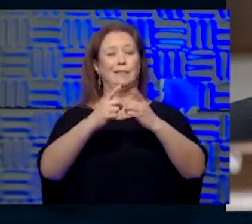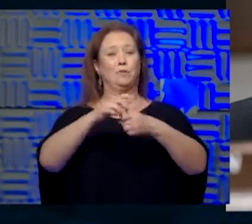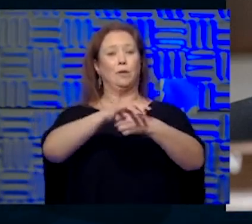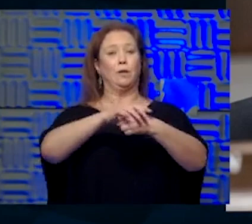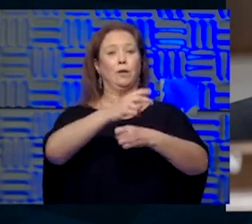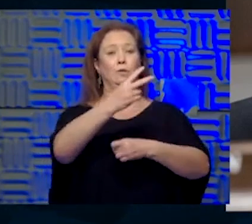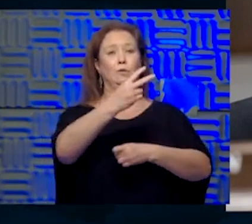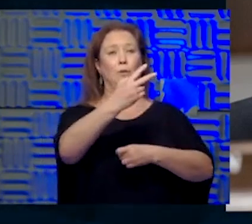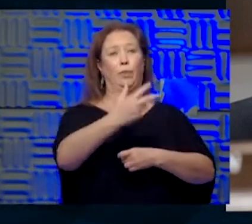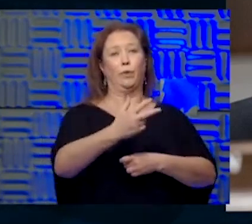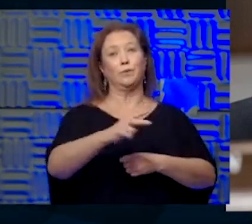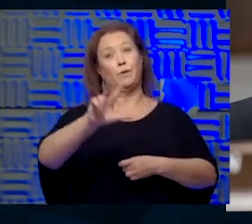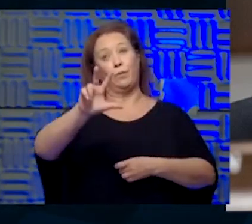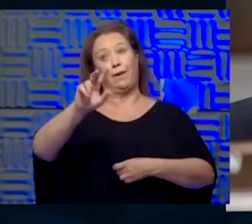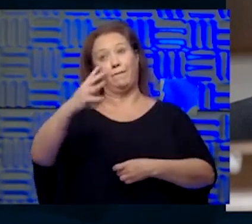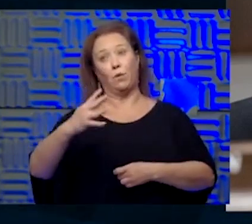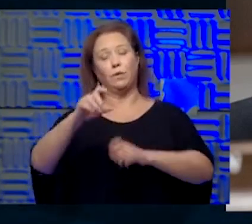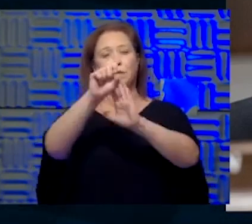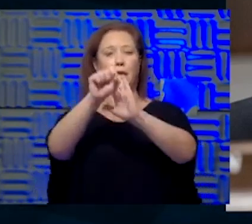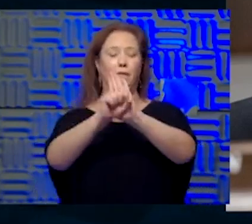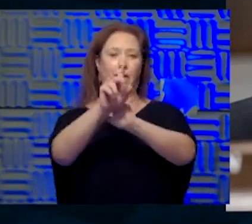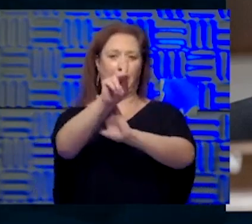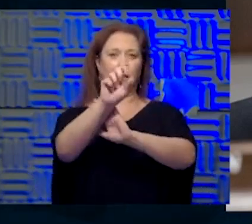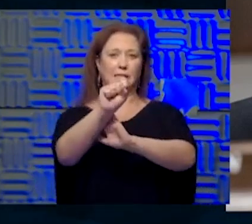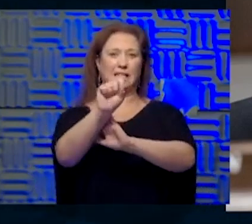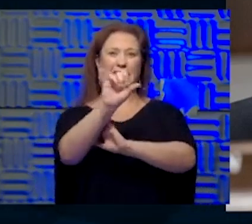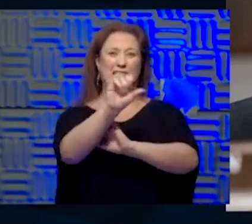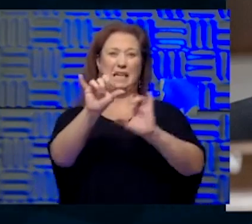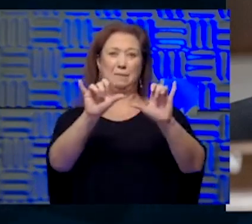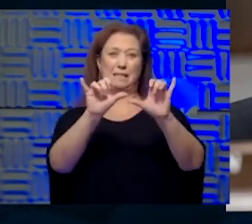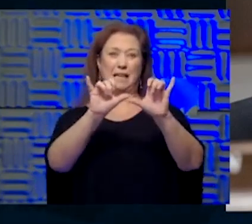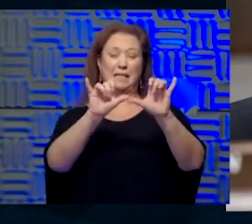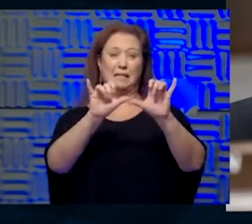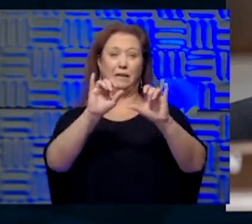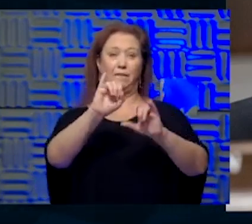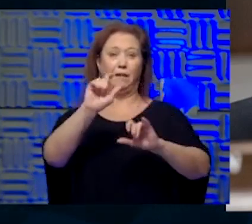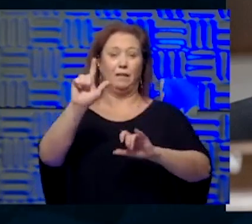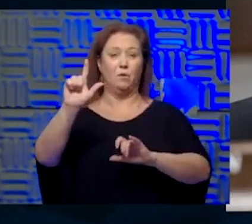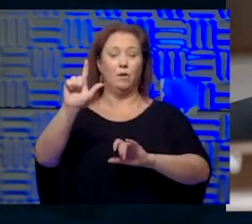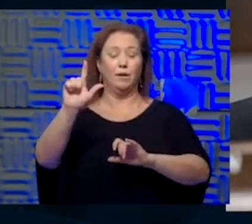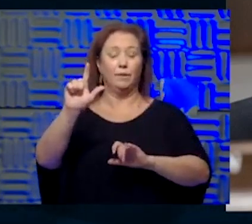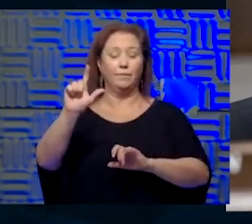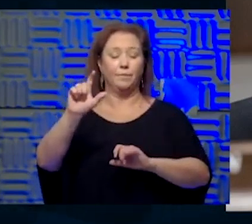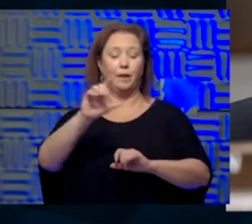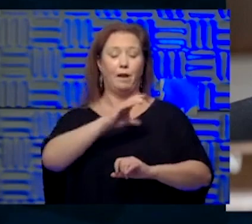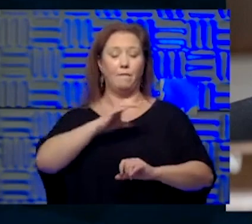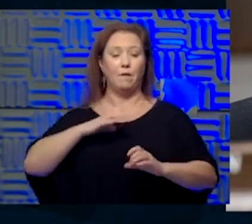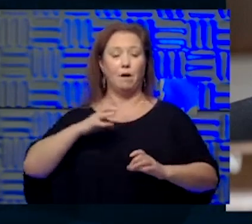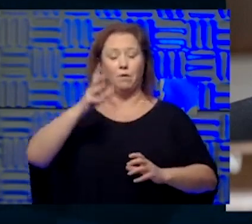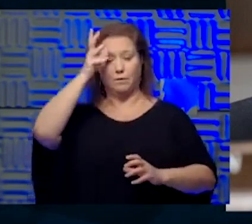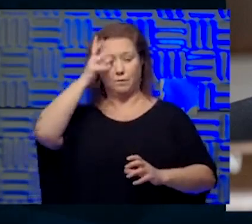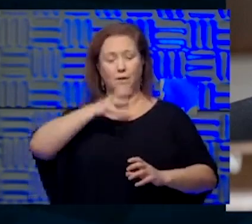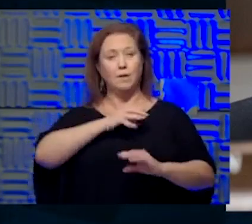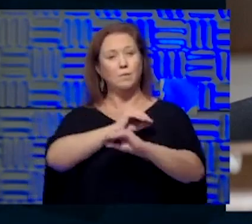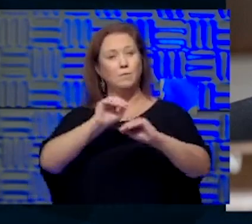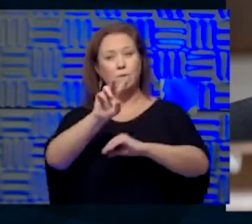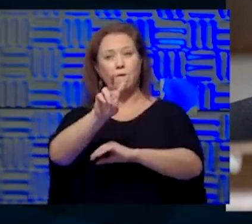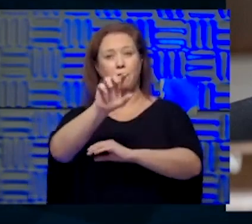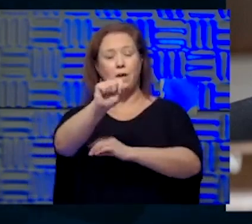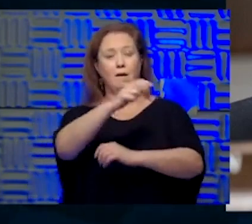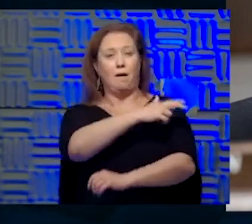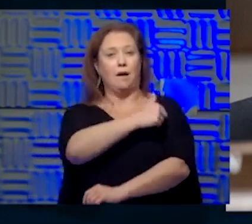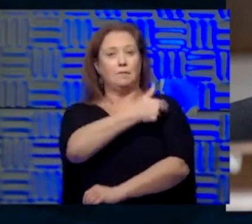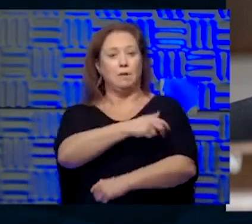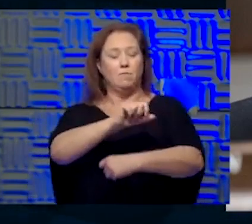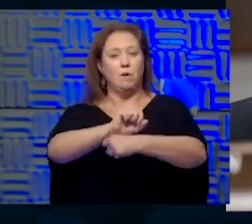2/3, 3/4 of the state of Kansas, about the same size as the state of Illinois when I was a congressman, no VA hospital. And so we've